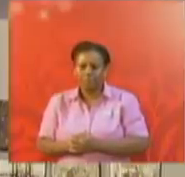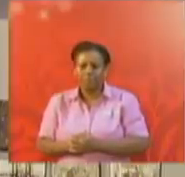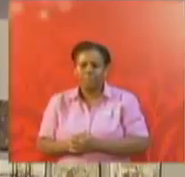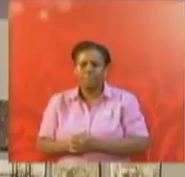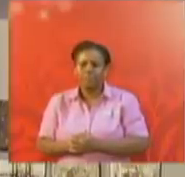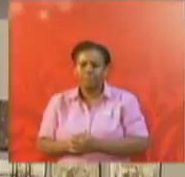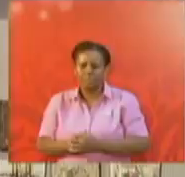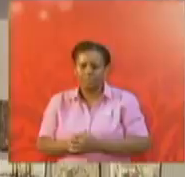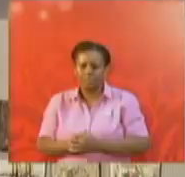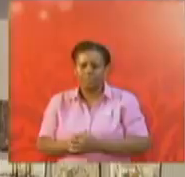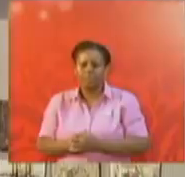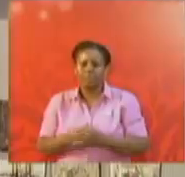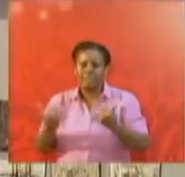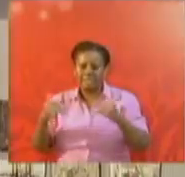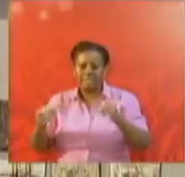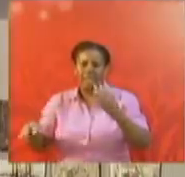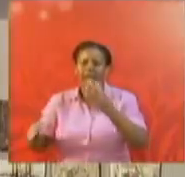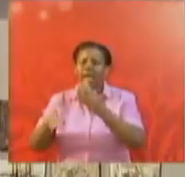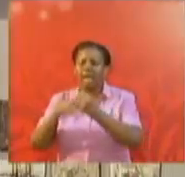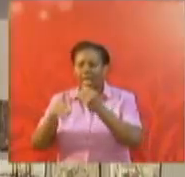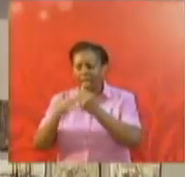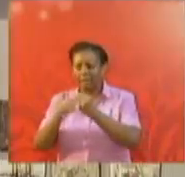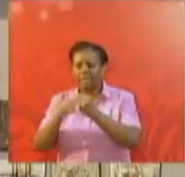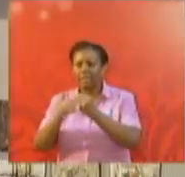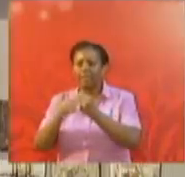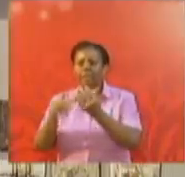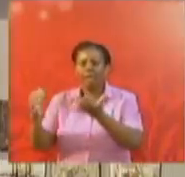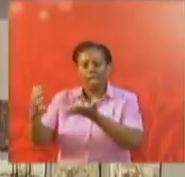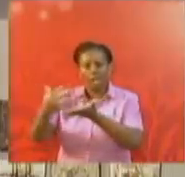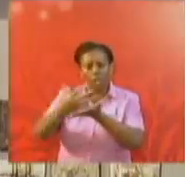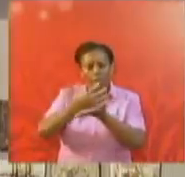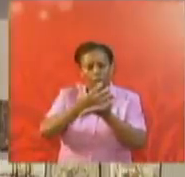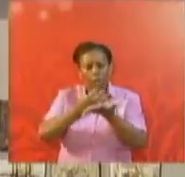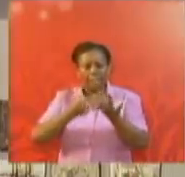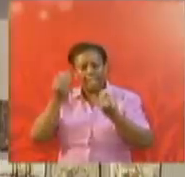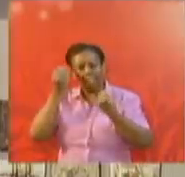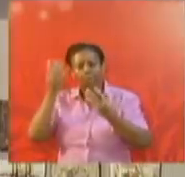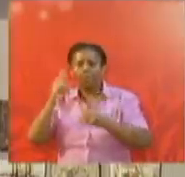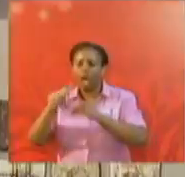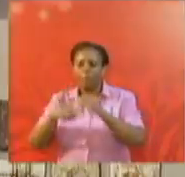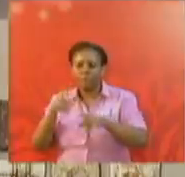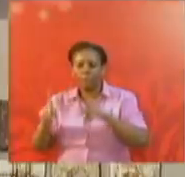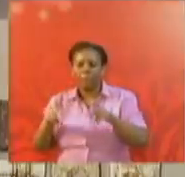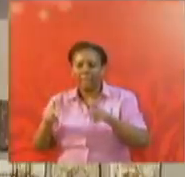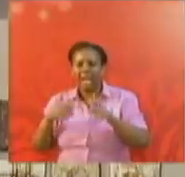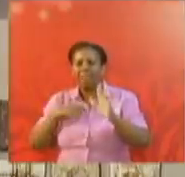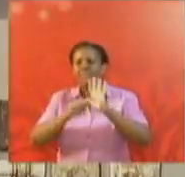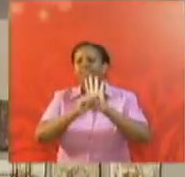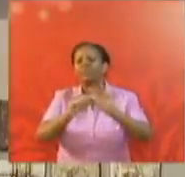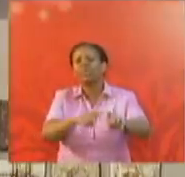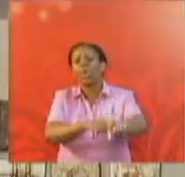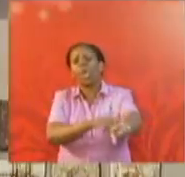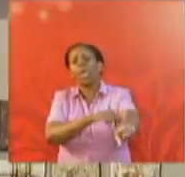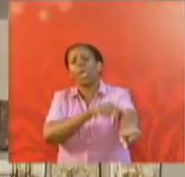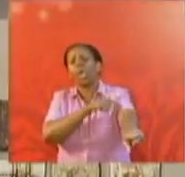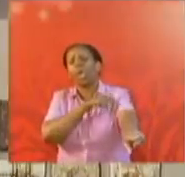lingering symptoms. So while we haven't seen that occur very commonly, you may have an anecdotal case here or there. As time wears